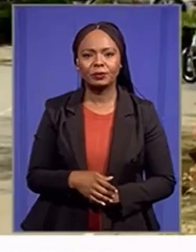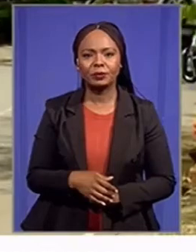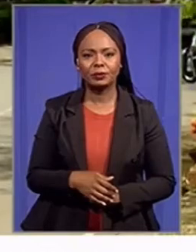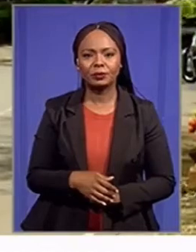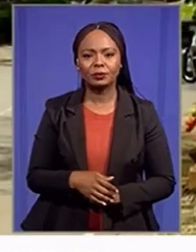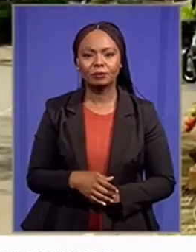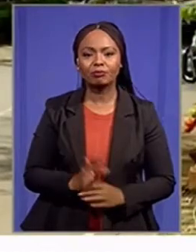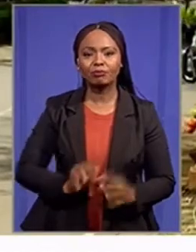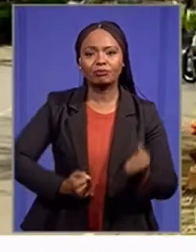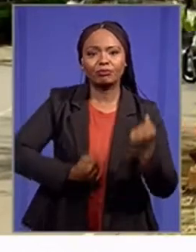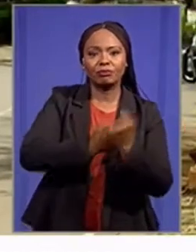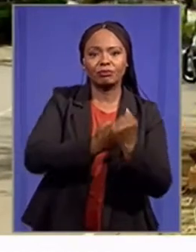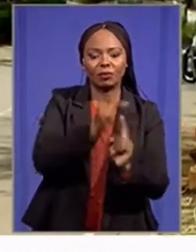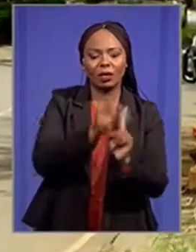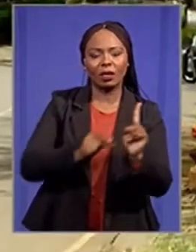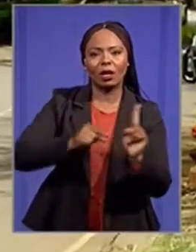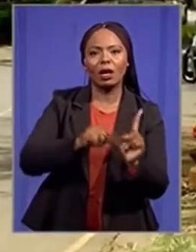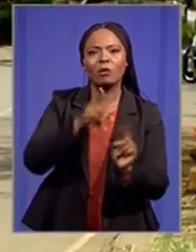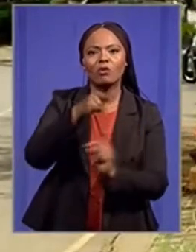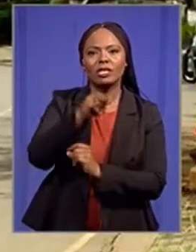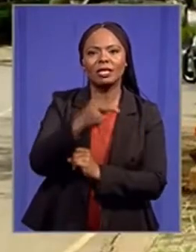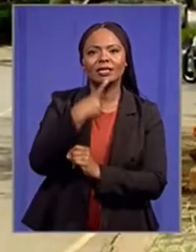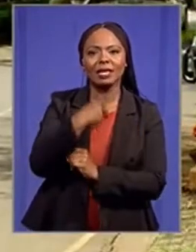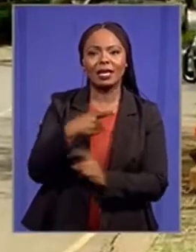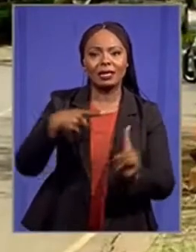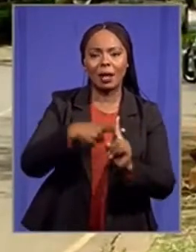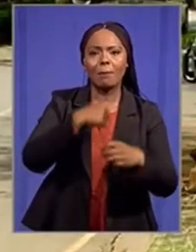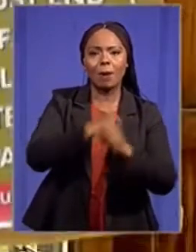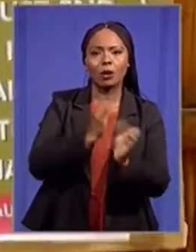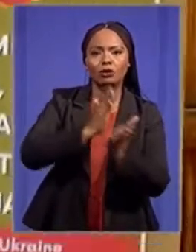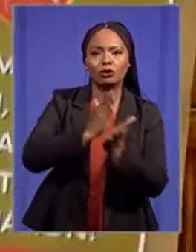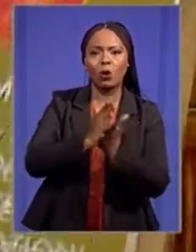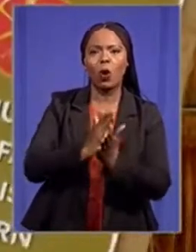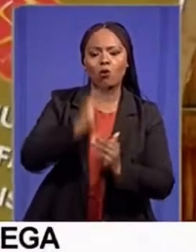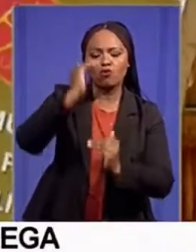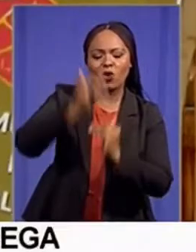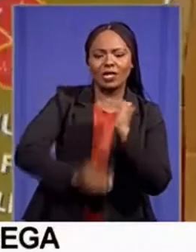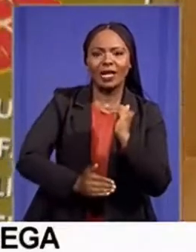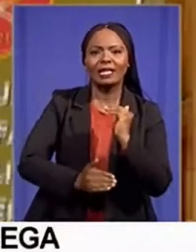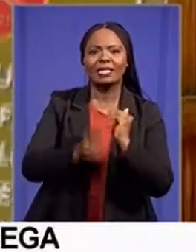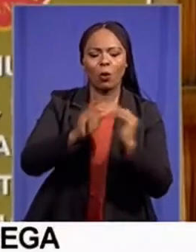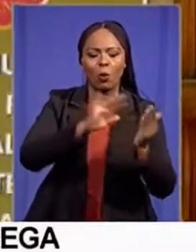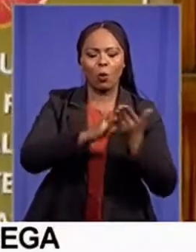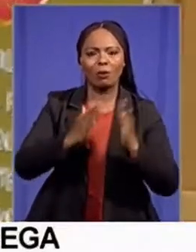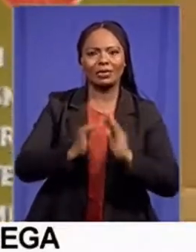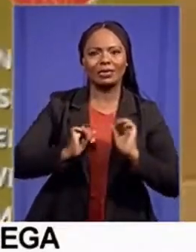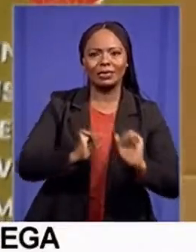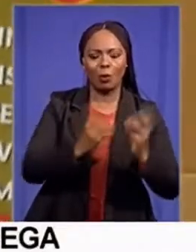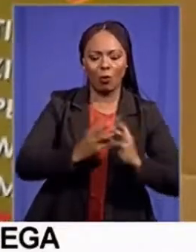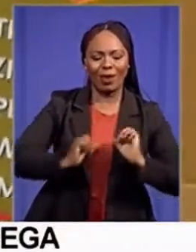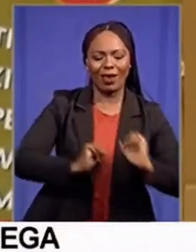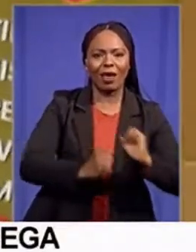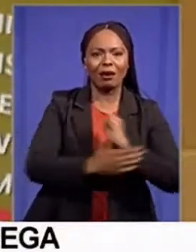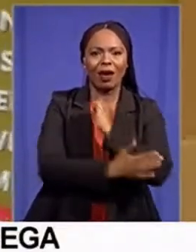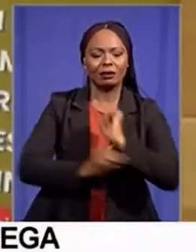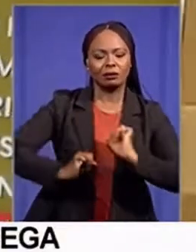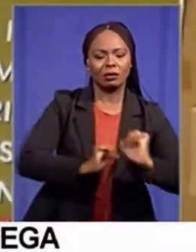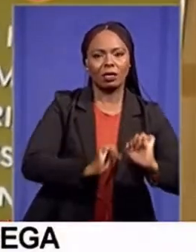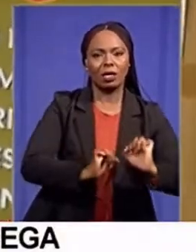ba tshegetsa Putin mme ba tlhalosa fa na le tokelo ya go netefatsa tshireletso ya baagi ba naga ya gagwe. Maloko ano a re Ukraine